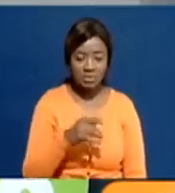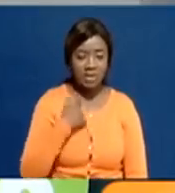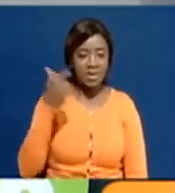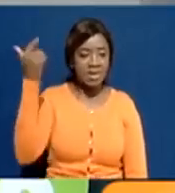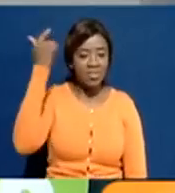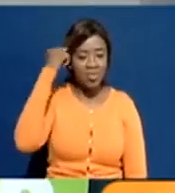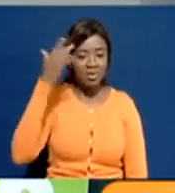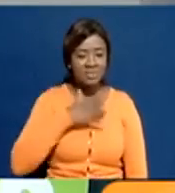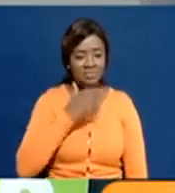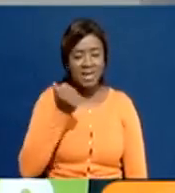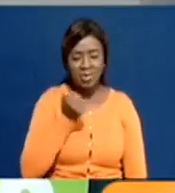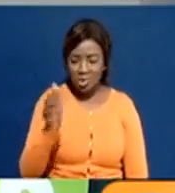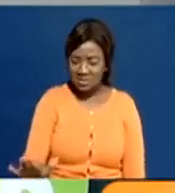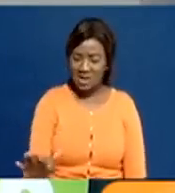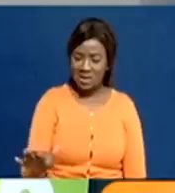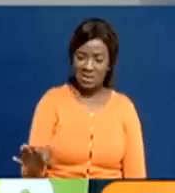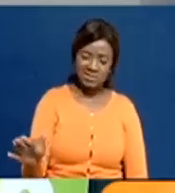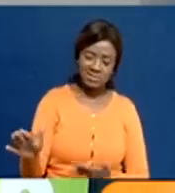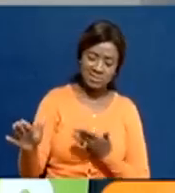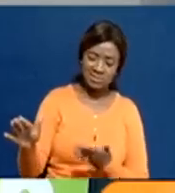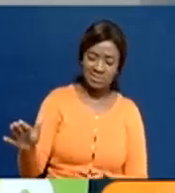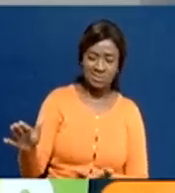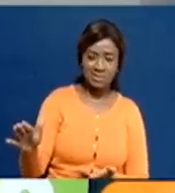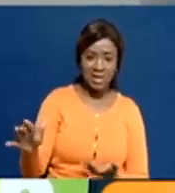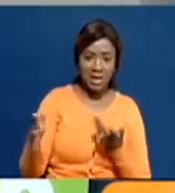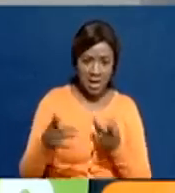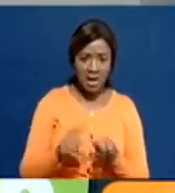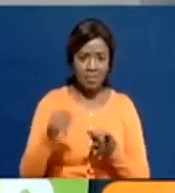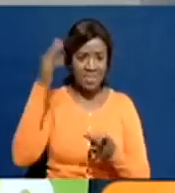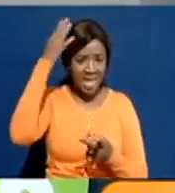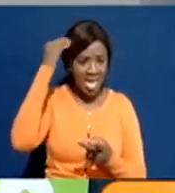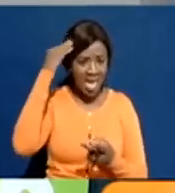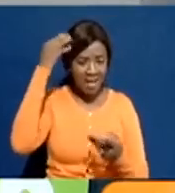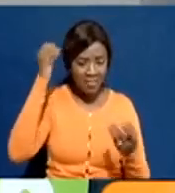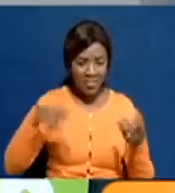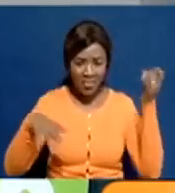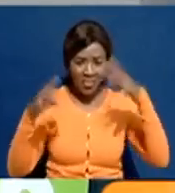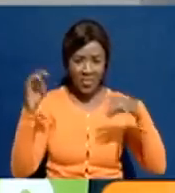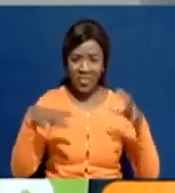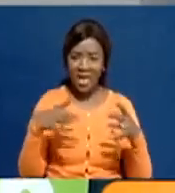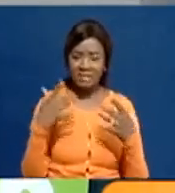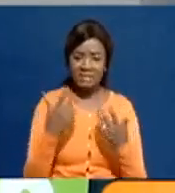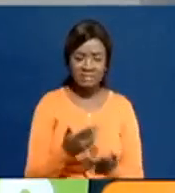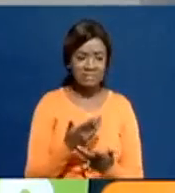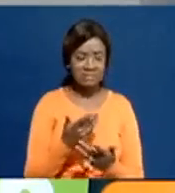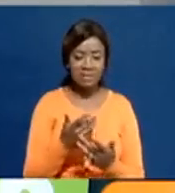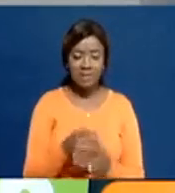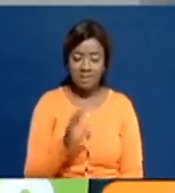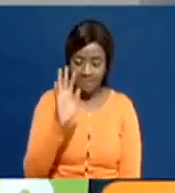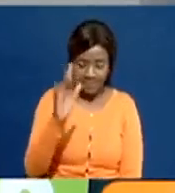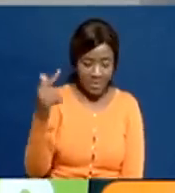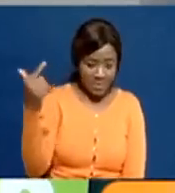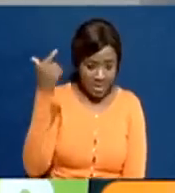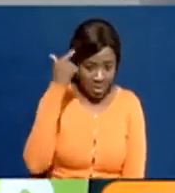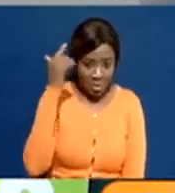Your children. Yes. You've lost your hair. That usually is a sign of this is real now. Yes. So what was going through your mind during that time? Well, I'll tell you what happened